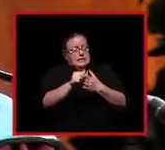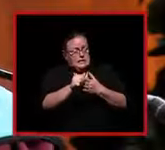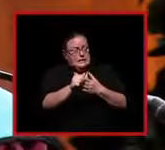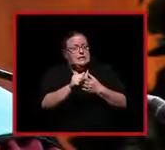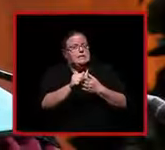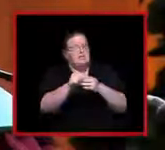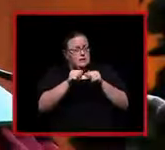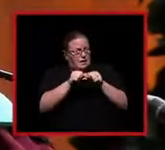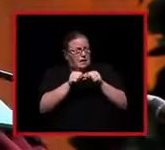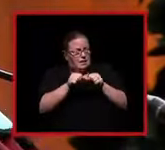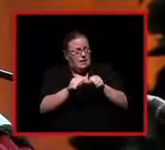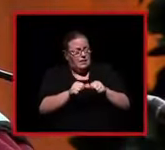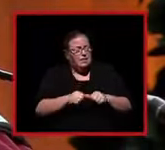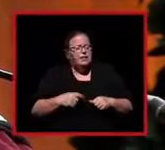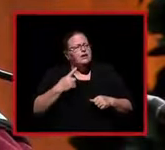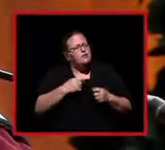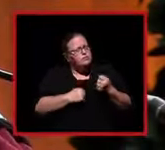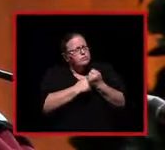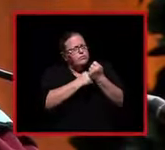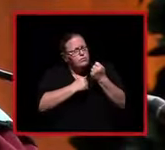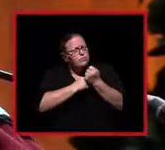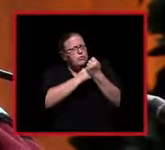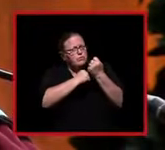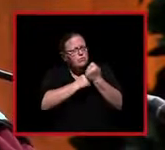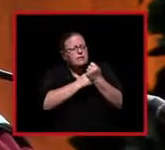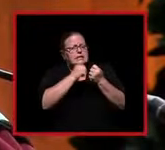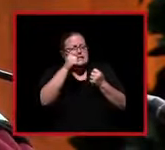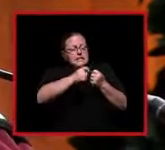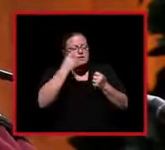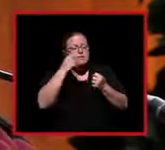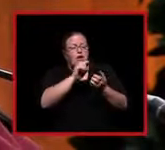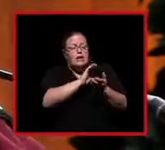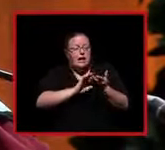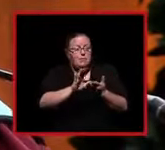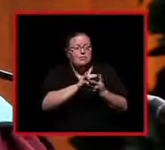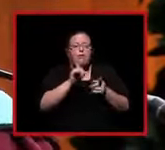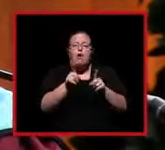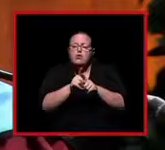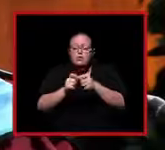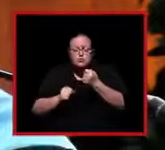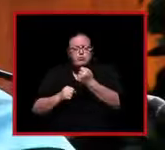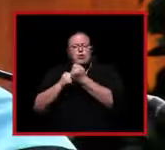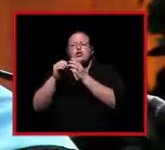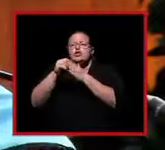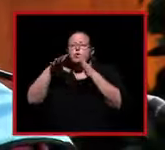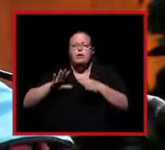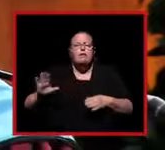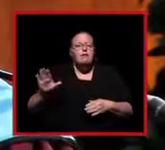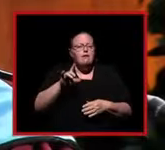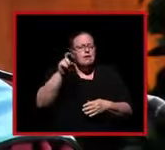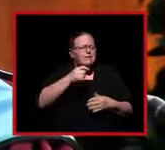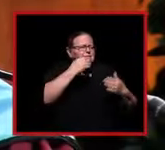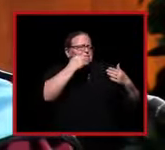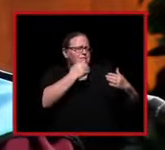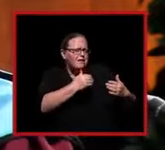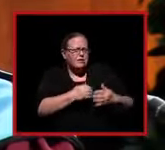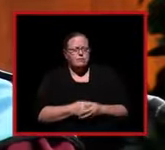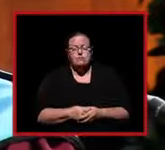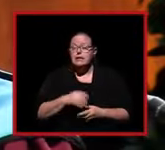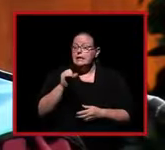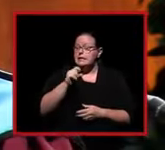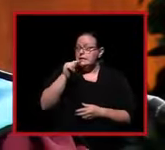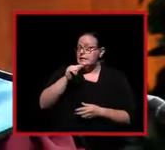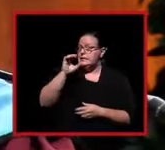titan, always fighting for the needs of our campuses and advocating for our students. Thank you. Springfield Tech